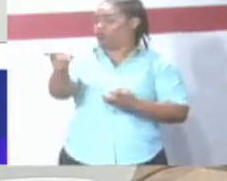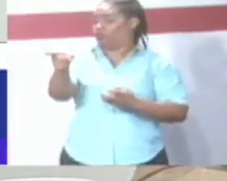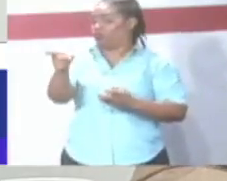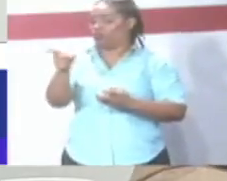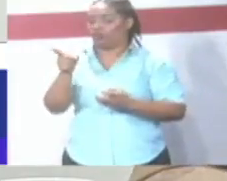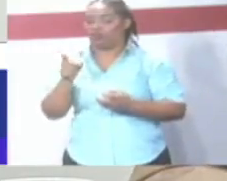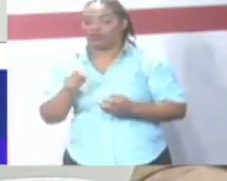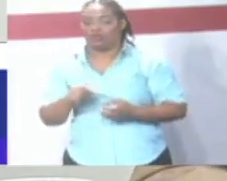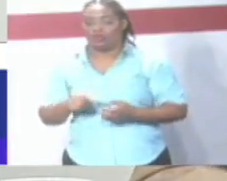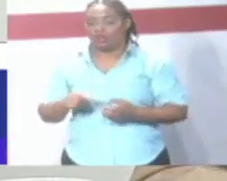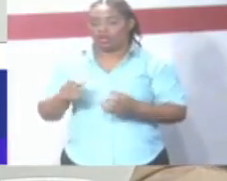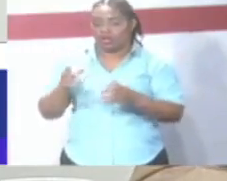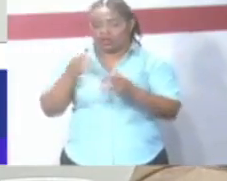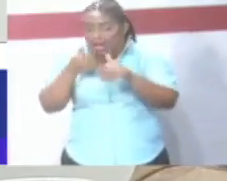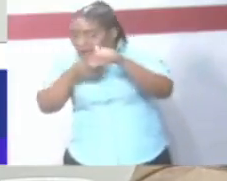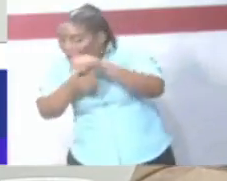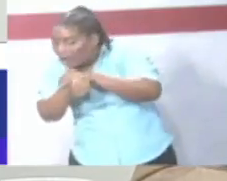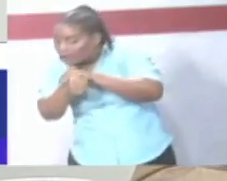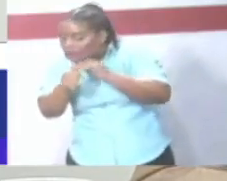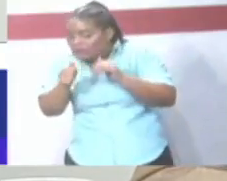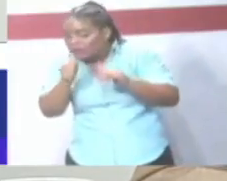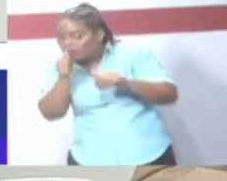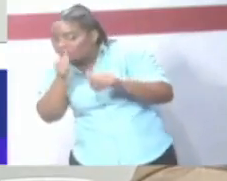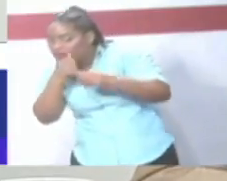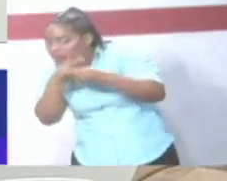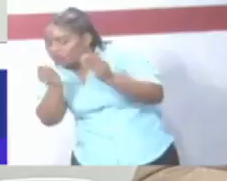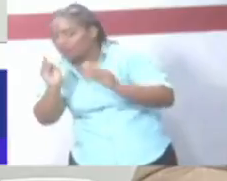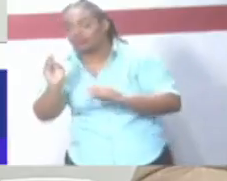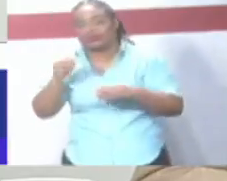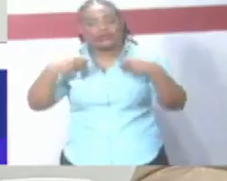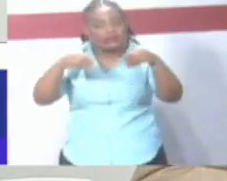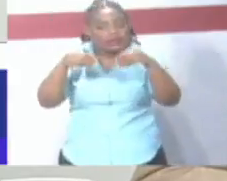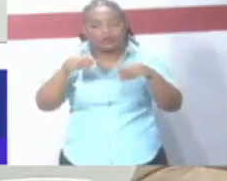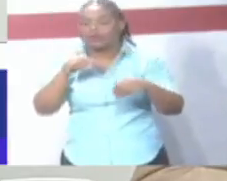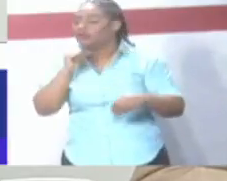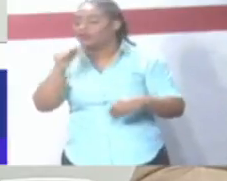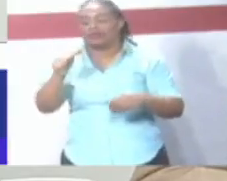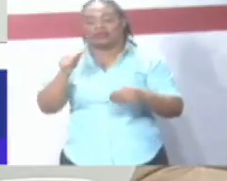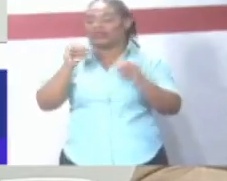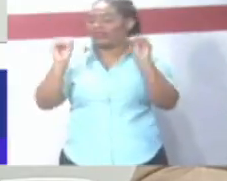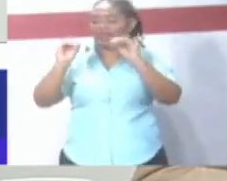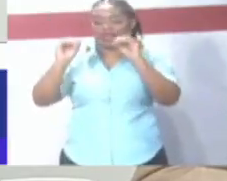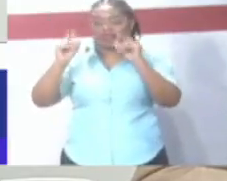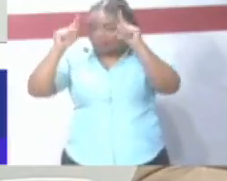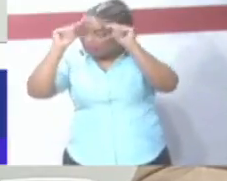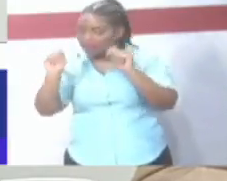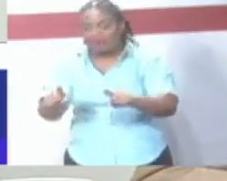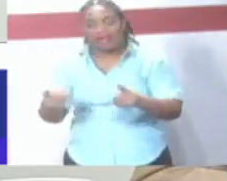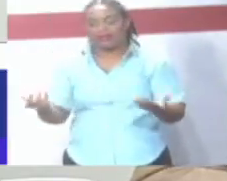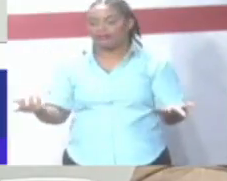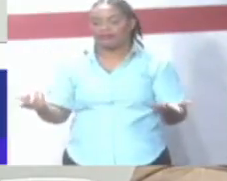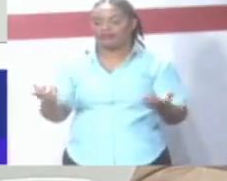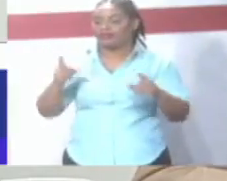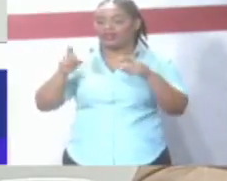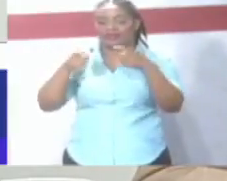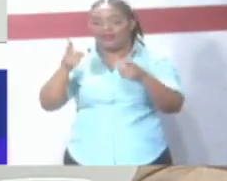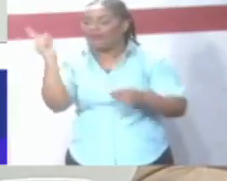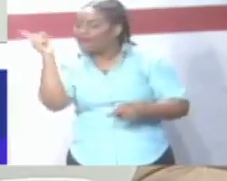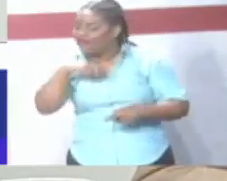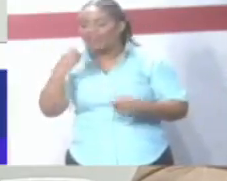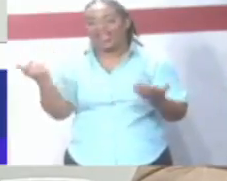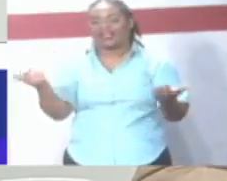unvalidated test kits being offered for sale that gives you false negatives,